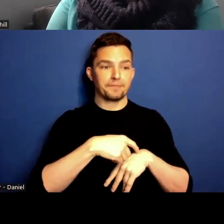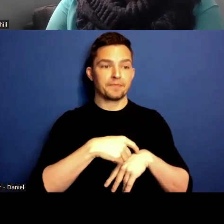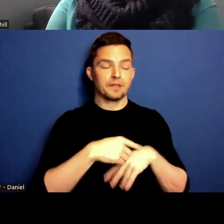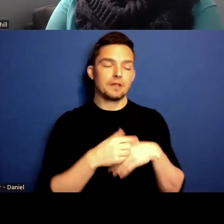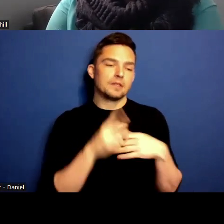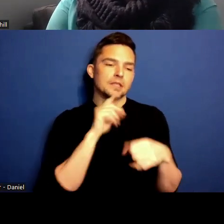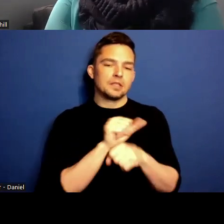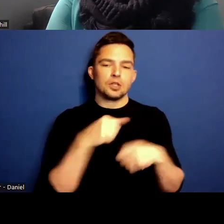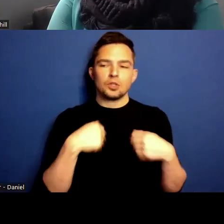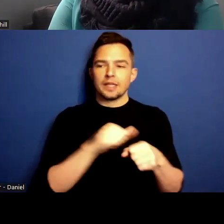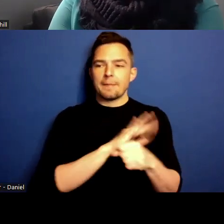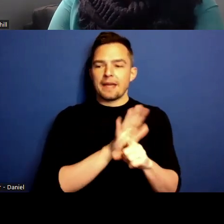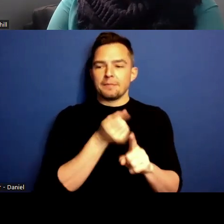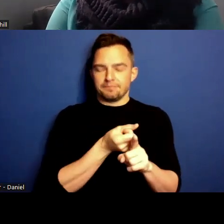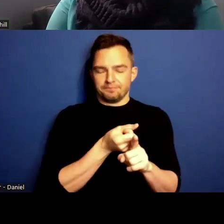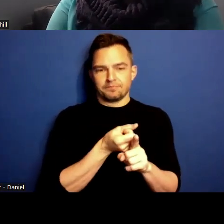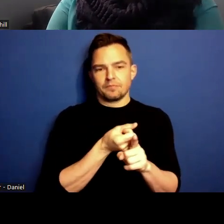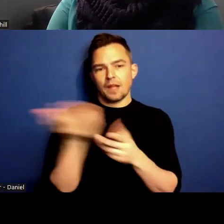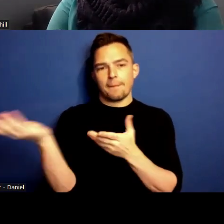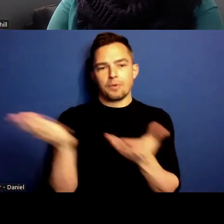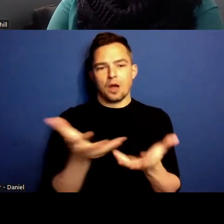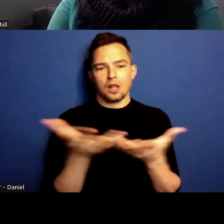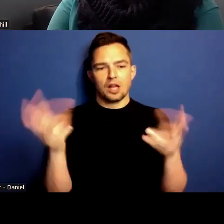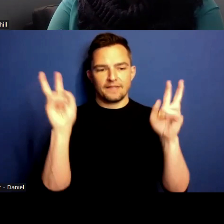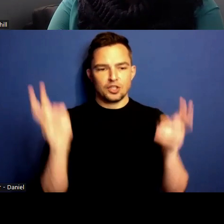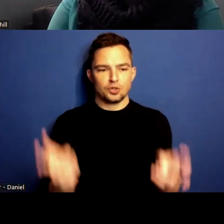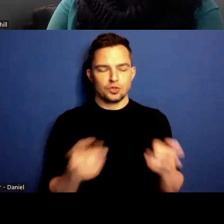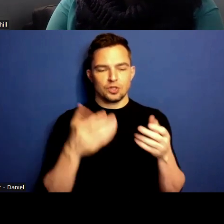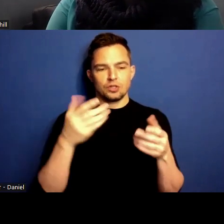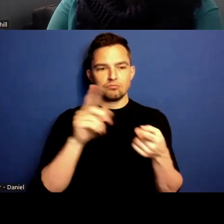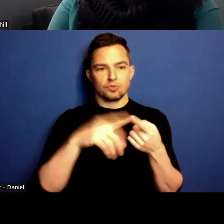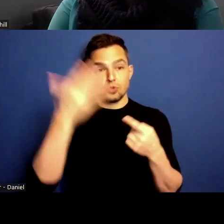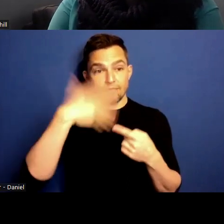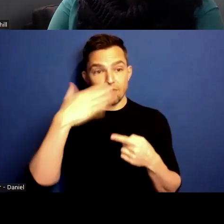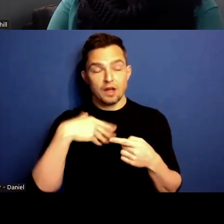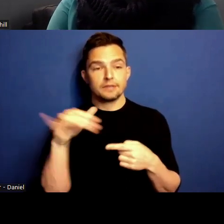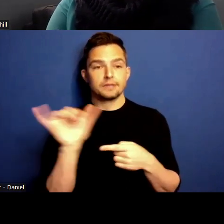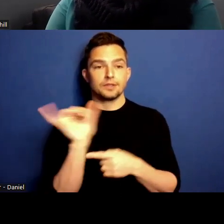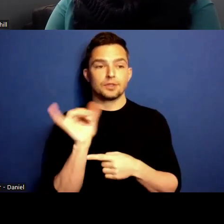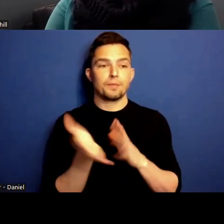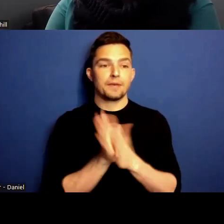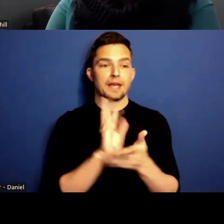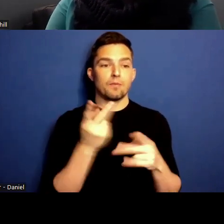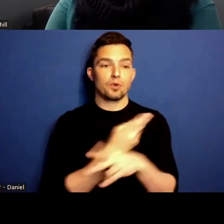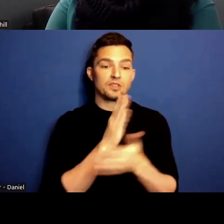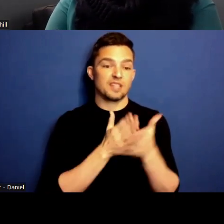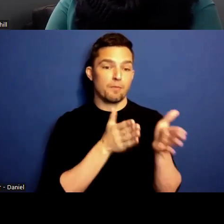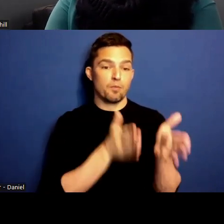certainly the pandemic brought a lot of these issues to the forefront and certainly worsened them in some